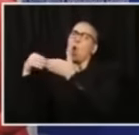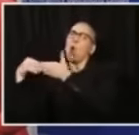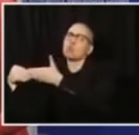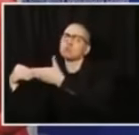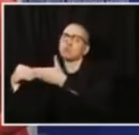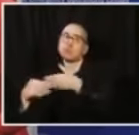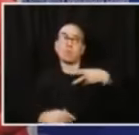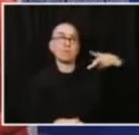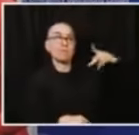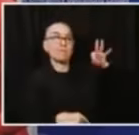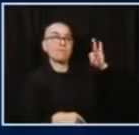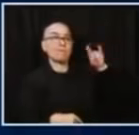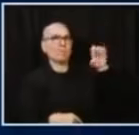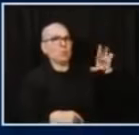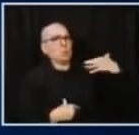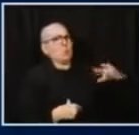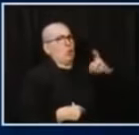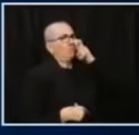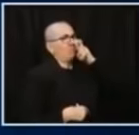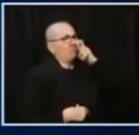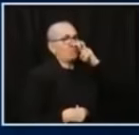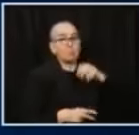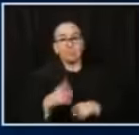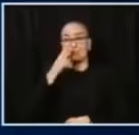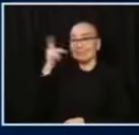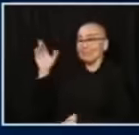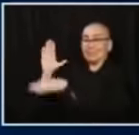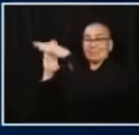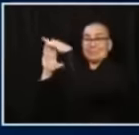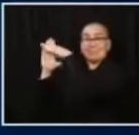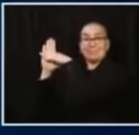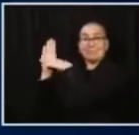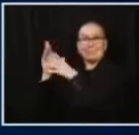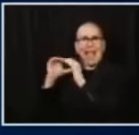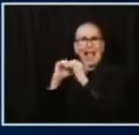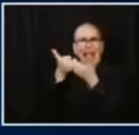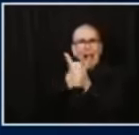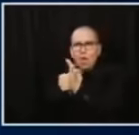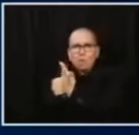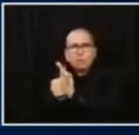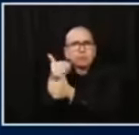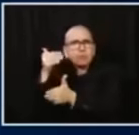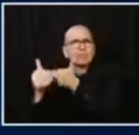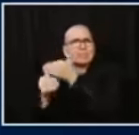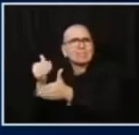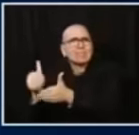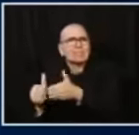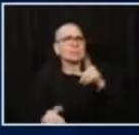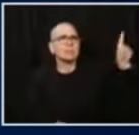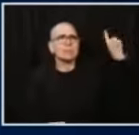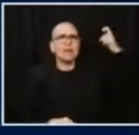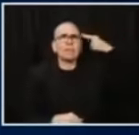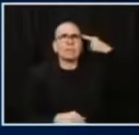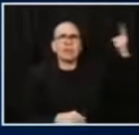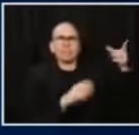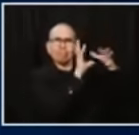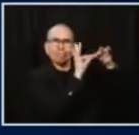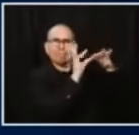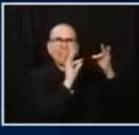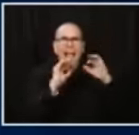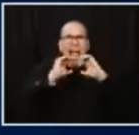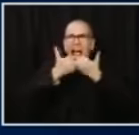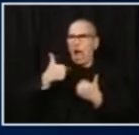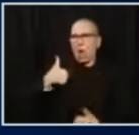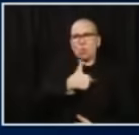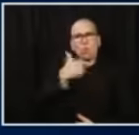the governor, and to all of you in the state. So how will we know how we're doing and what progress we've made? Well, we'll